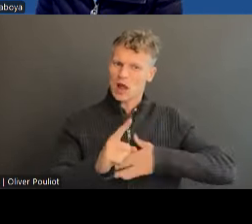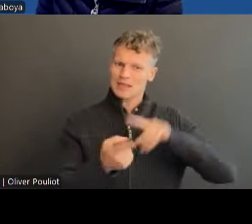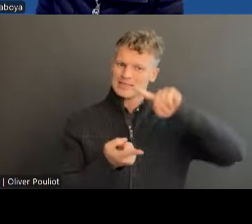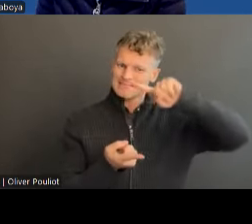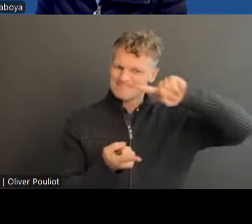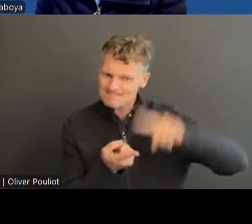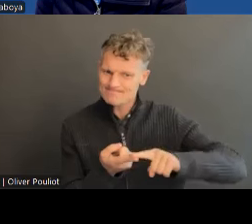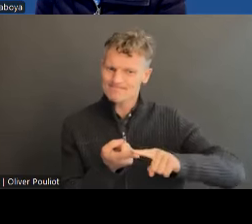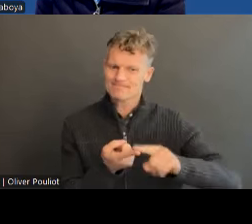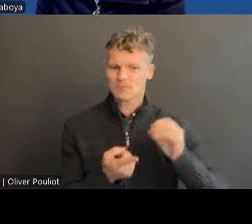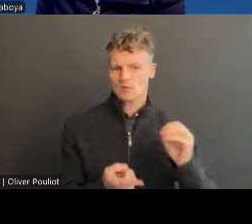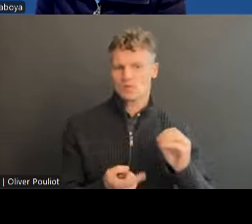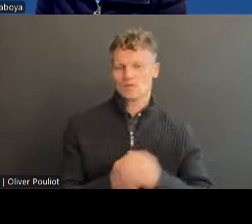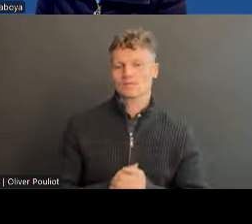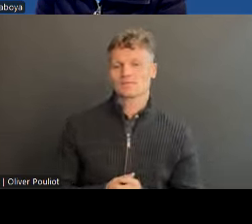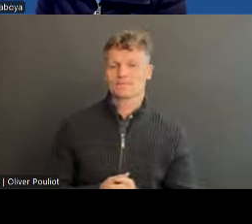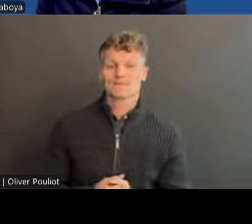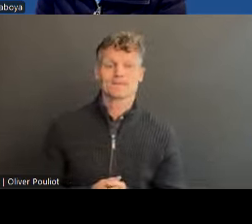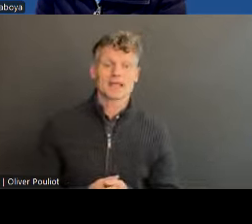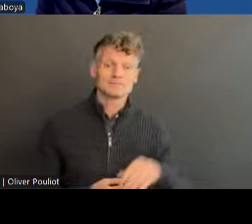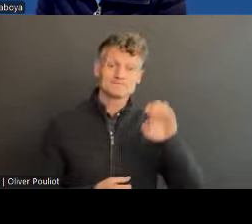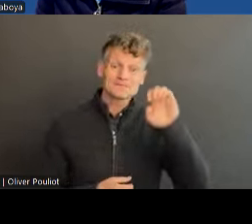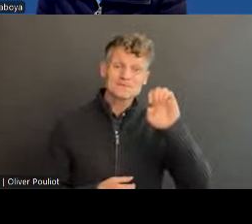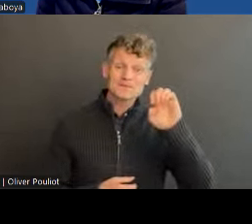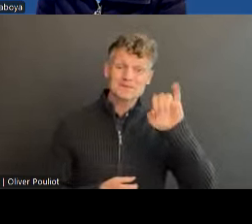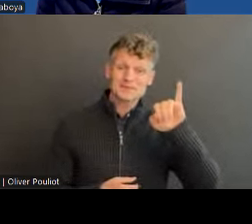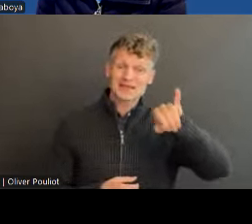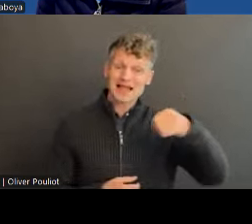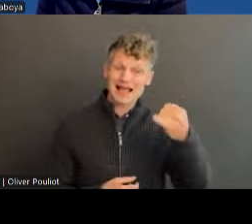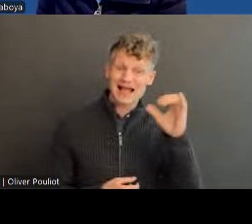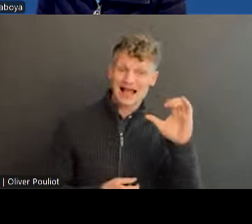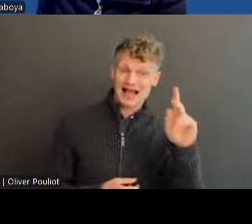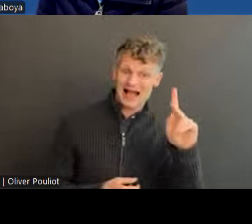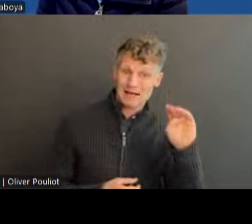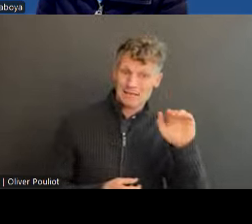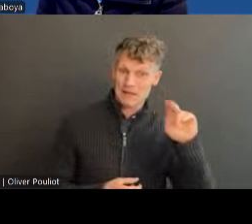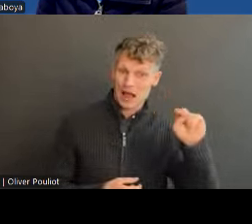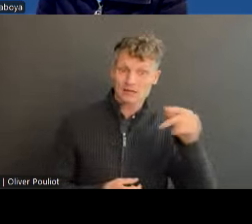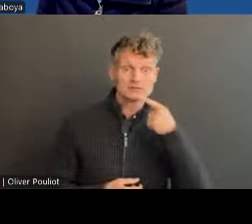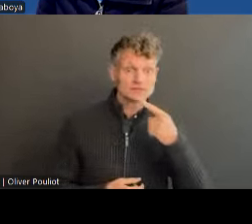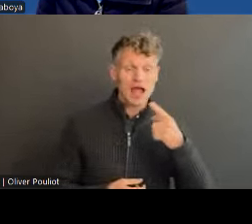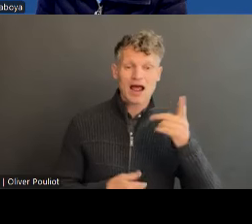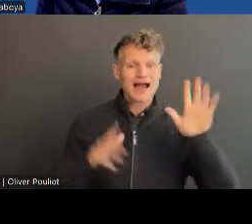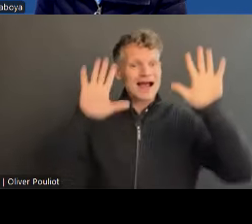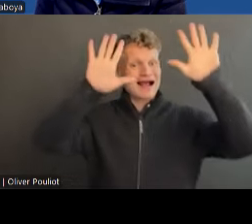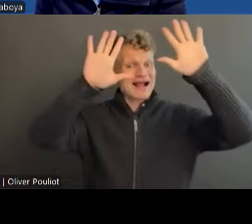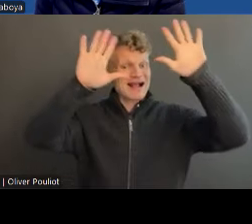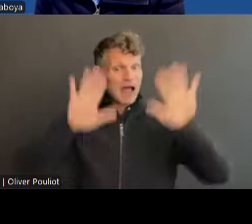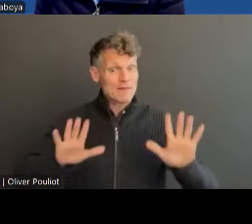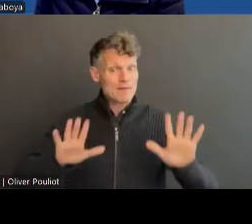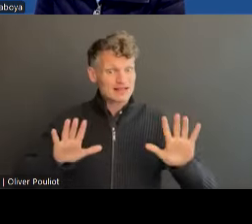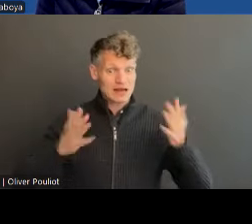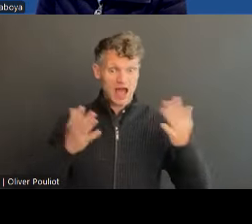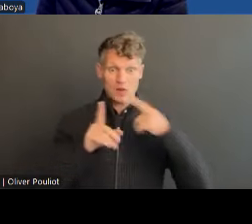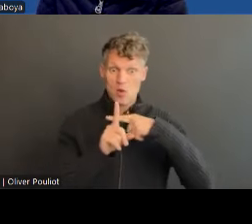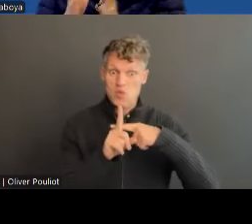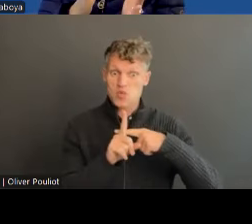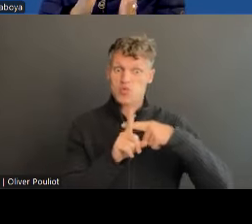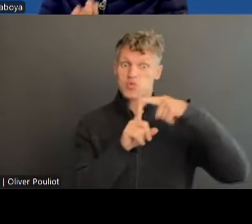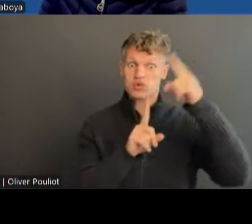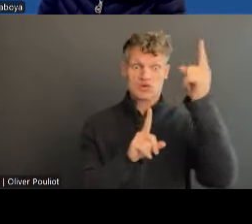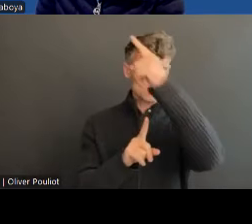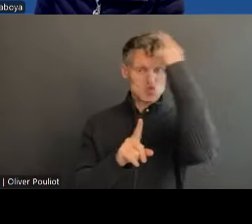that climate change and environmental determinants are key for some diseases, specifically for vector-borne diseases.